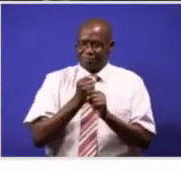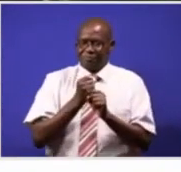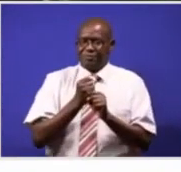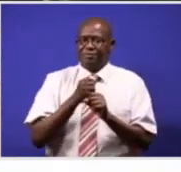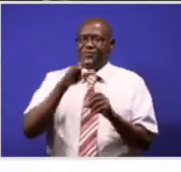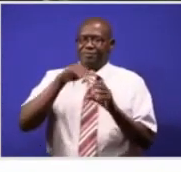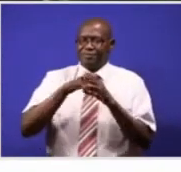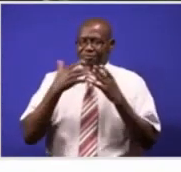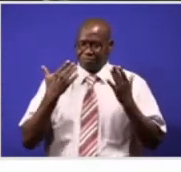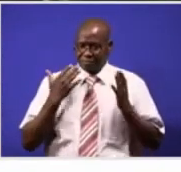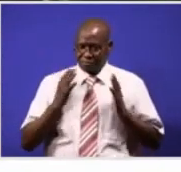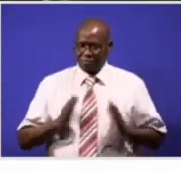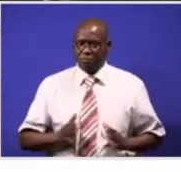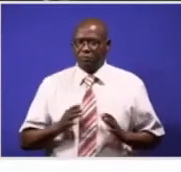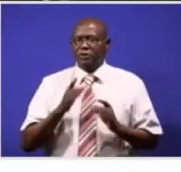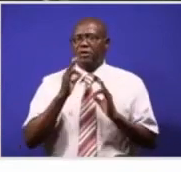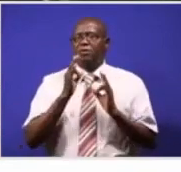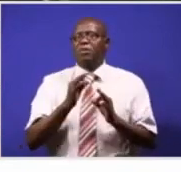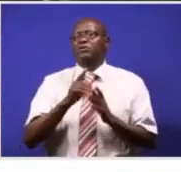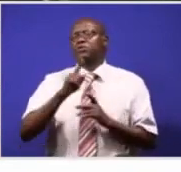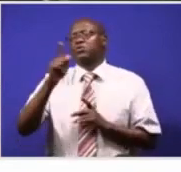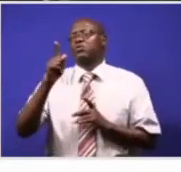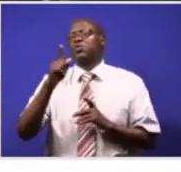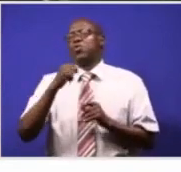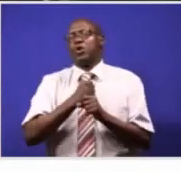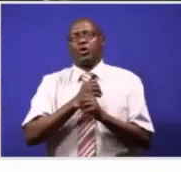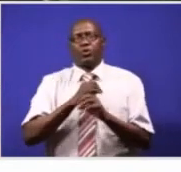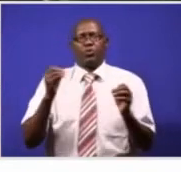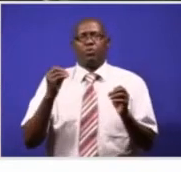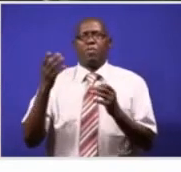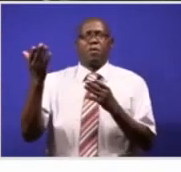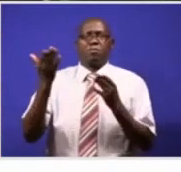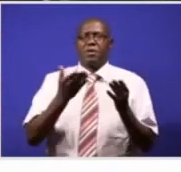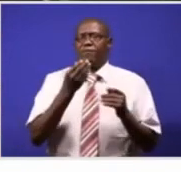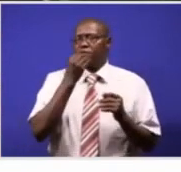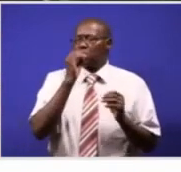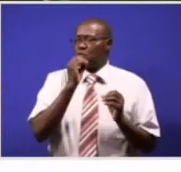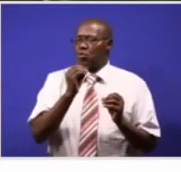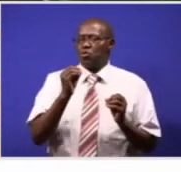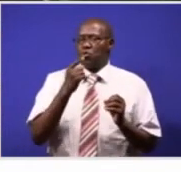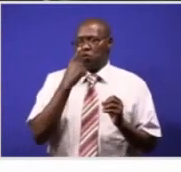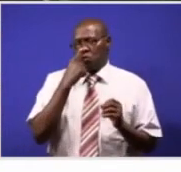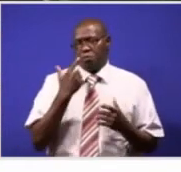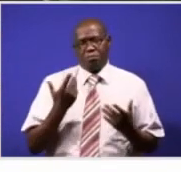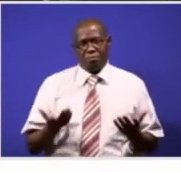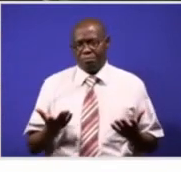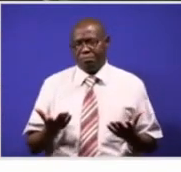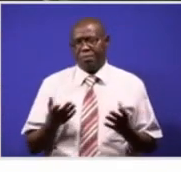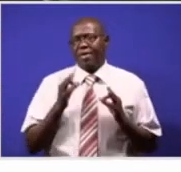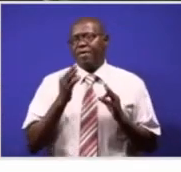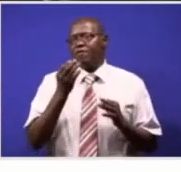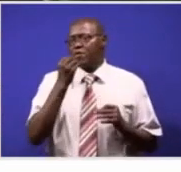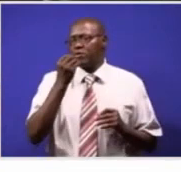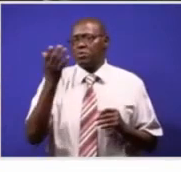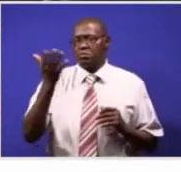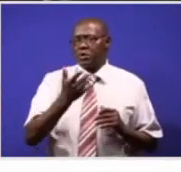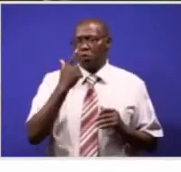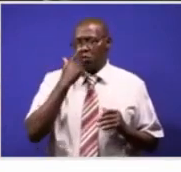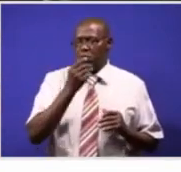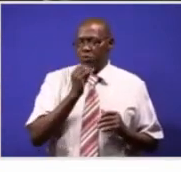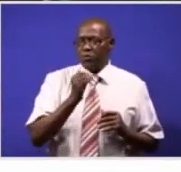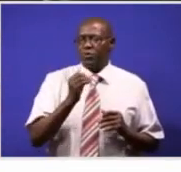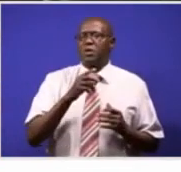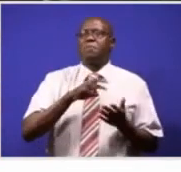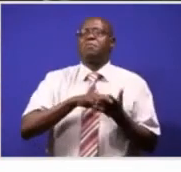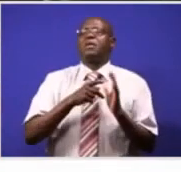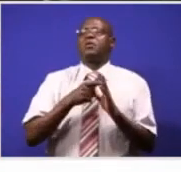because out there, if the person didn't go to work, they don't bring food home. And if they don't bring food home, then